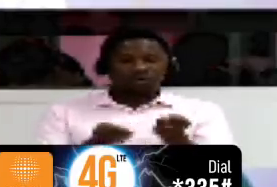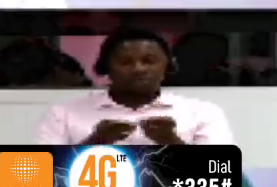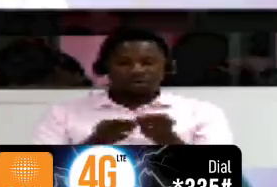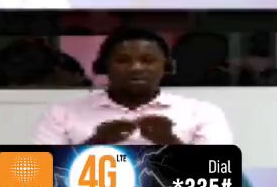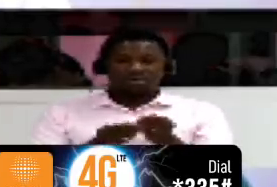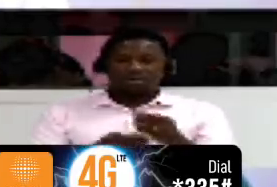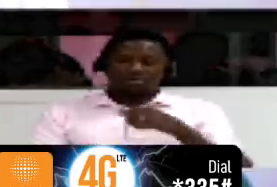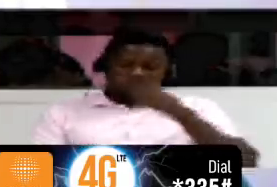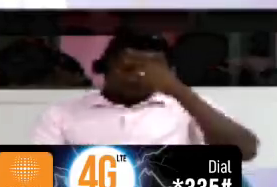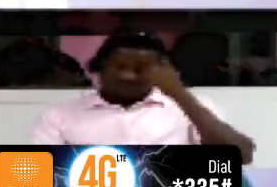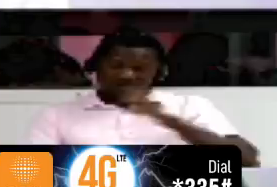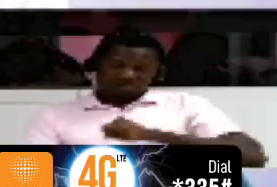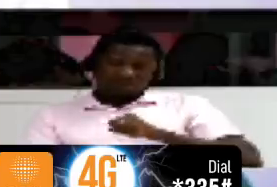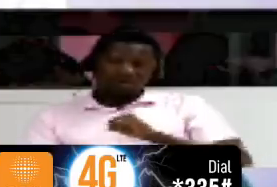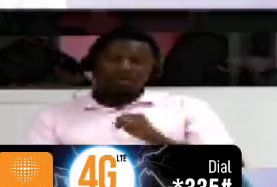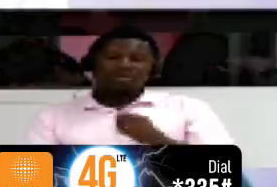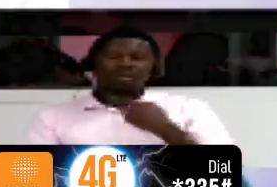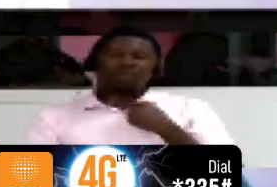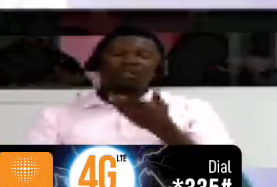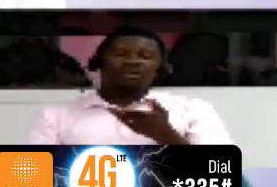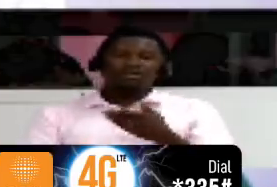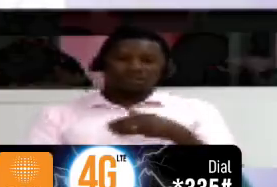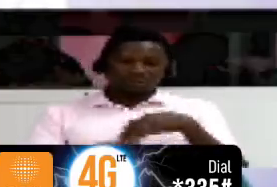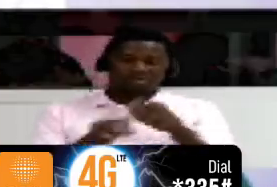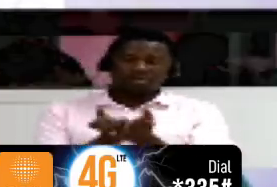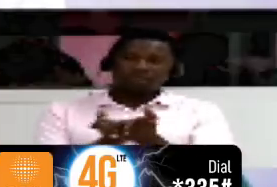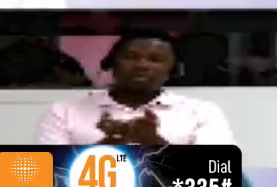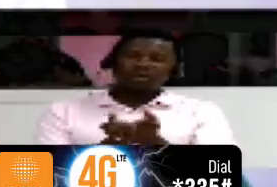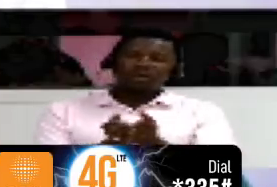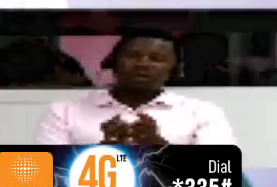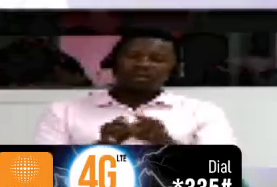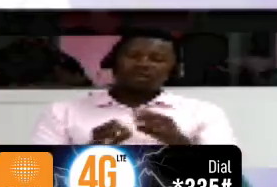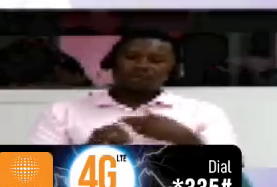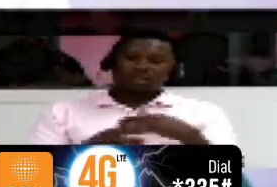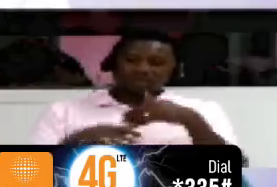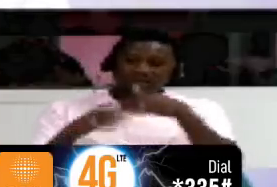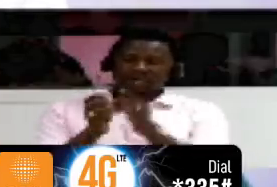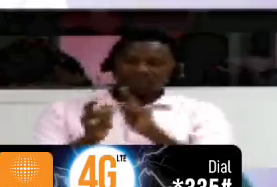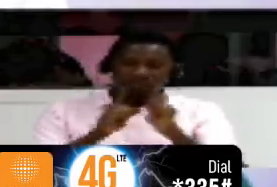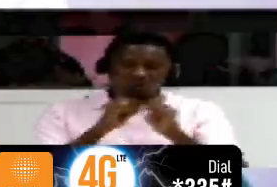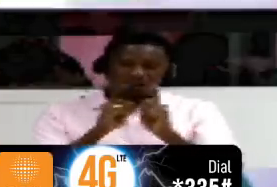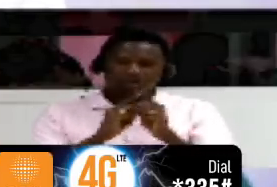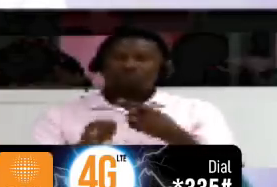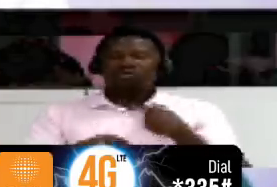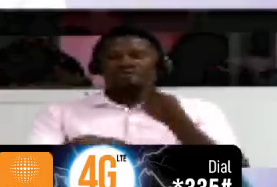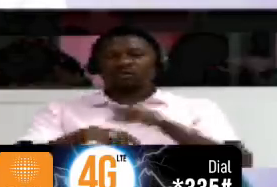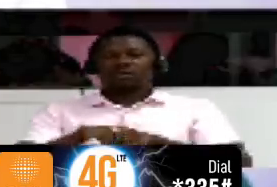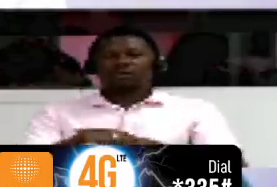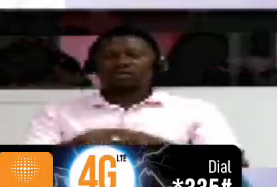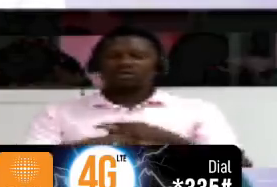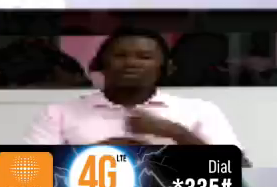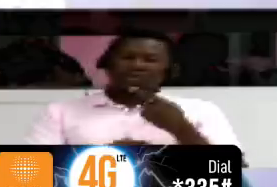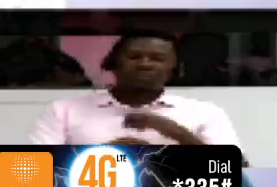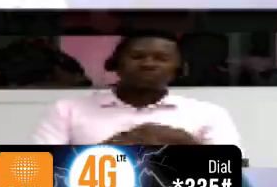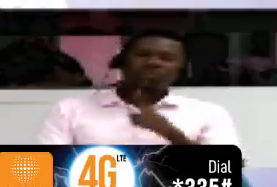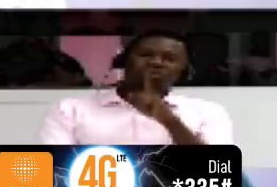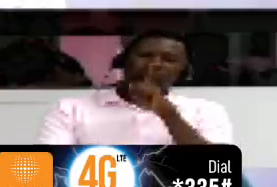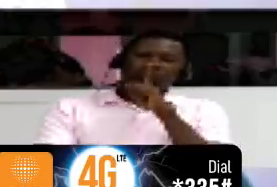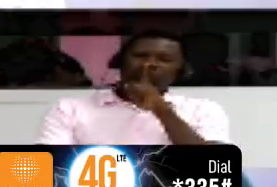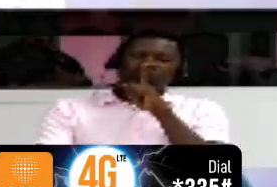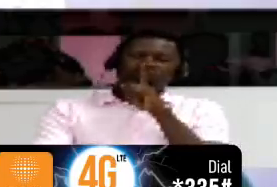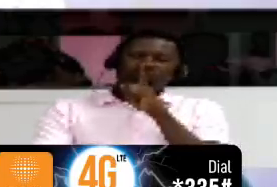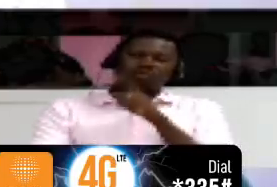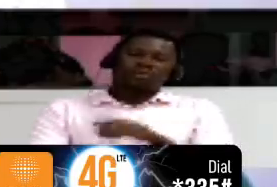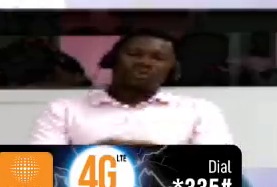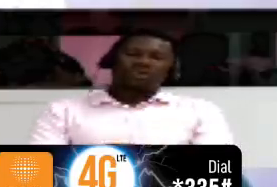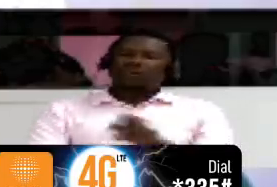and take part in the class discussions, but sometimes he will not. He will just be